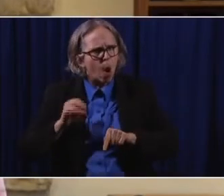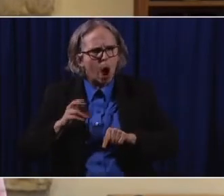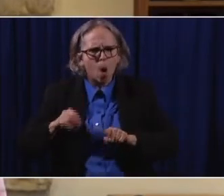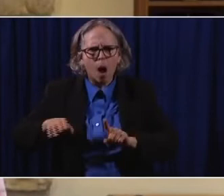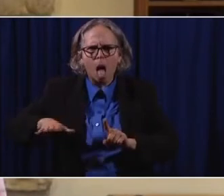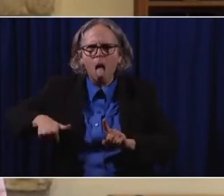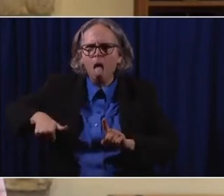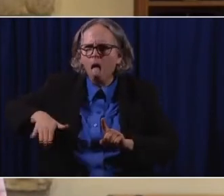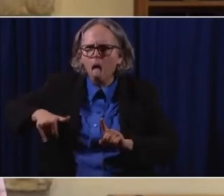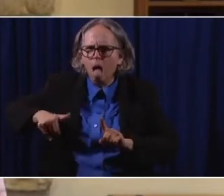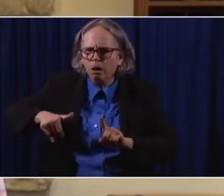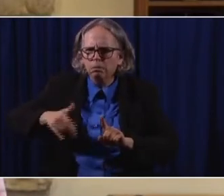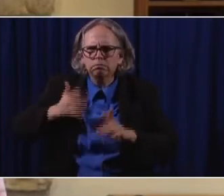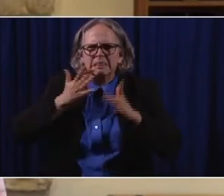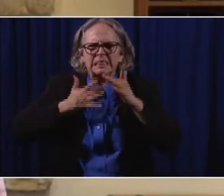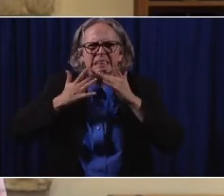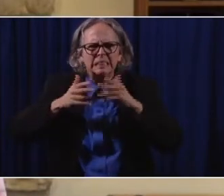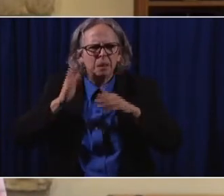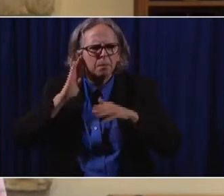5,000